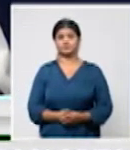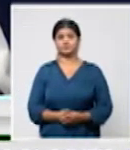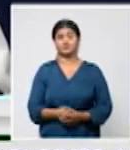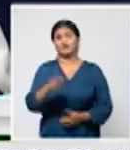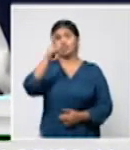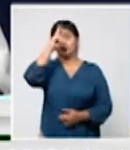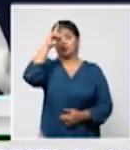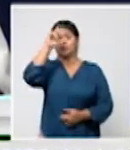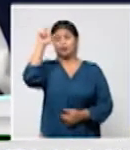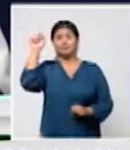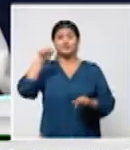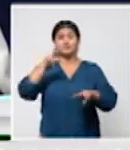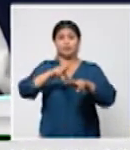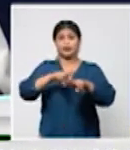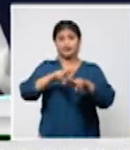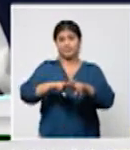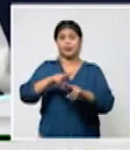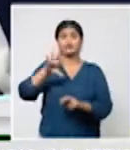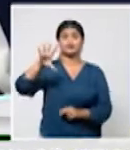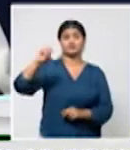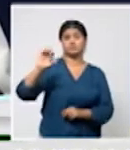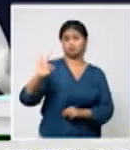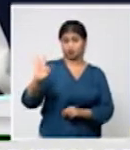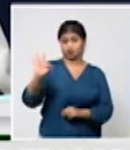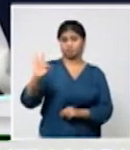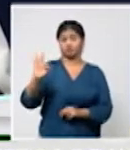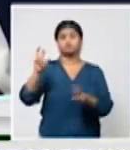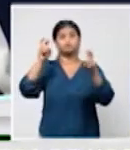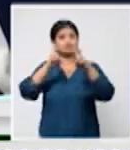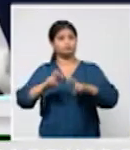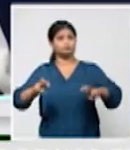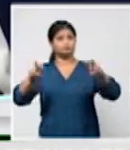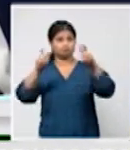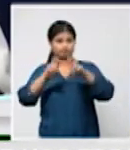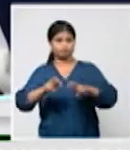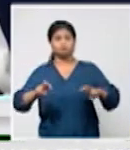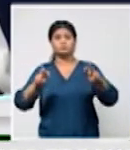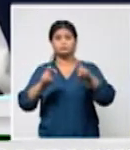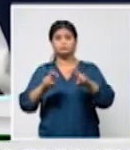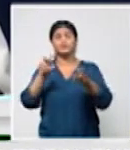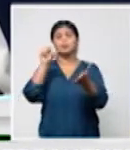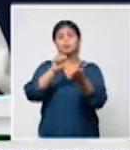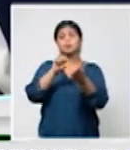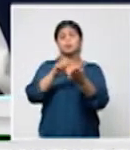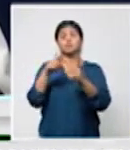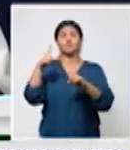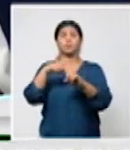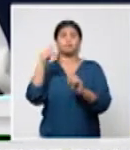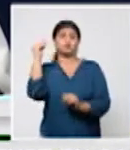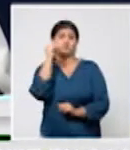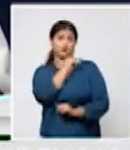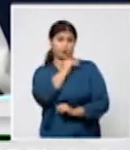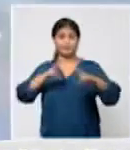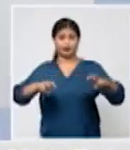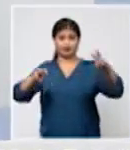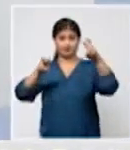Genetic Engineering and Biotechnology Center Lab, and 214 in the Civil Defense